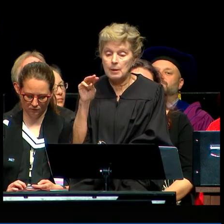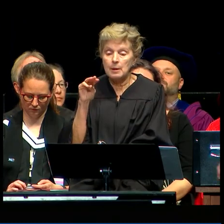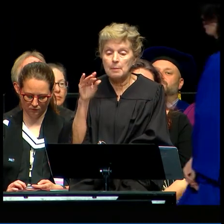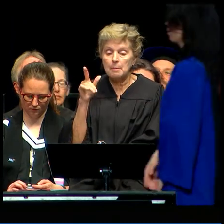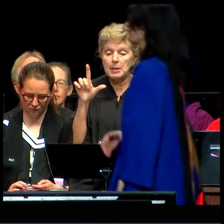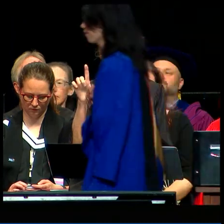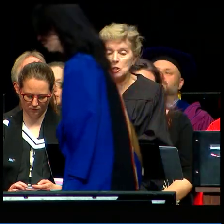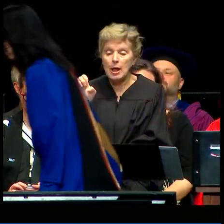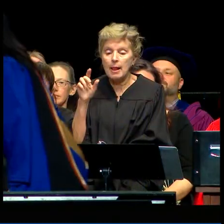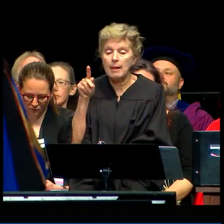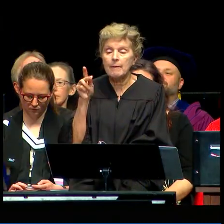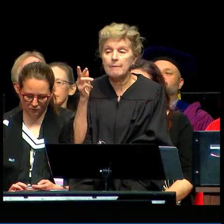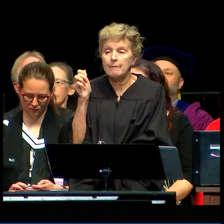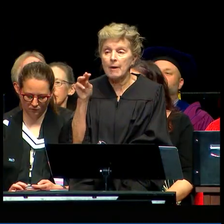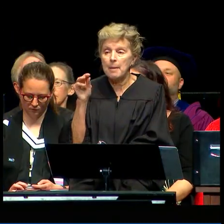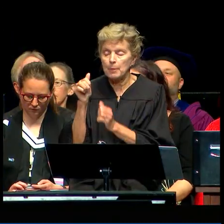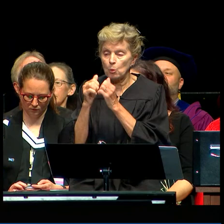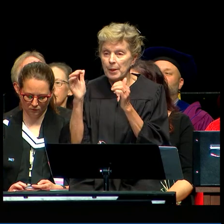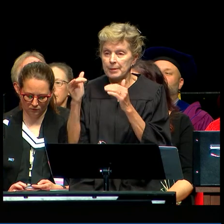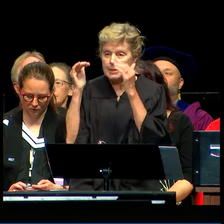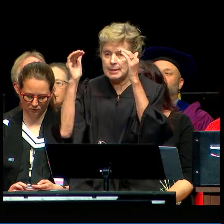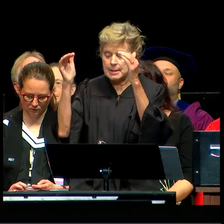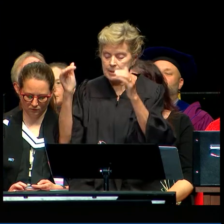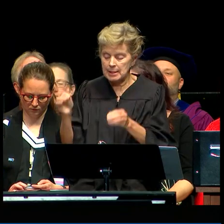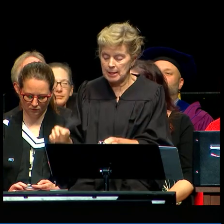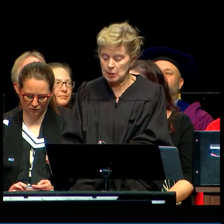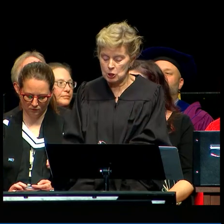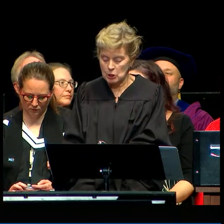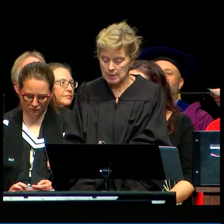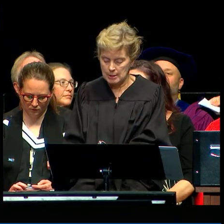Michelle Pham, with distinction.